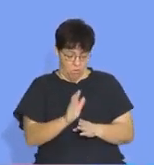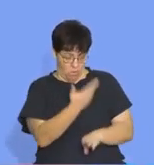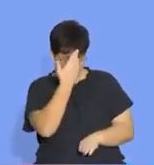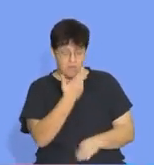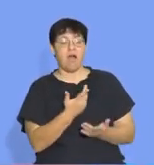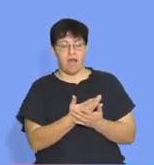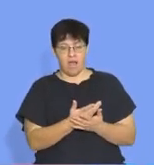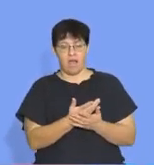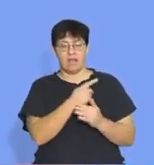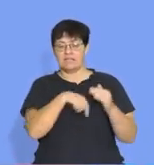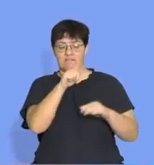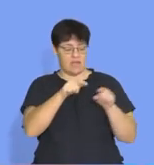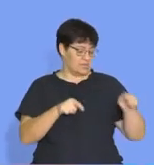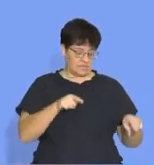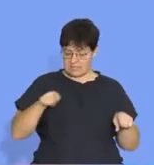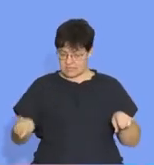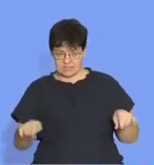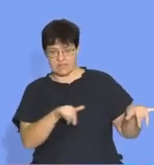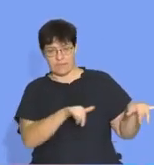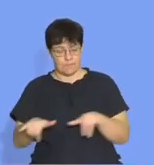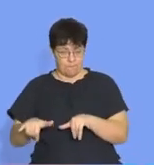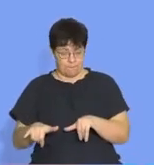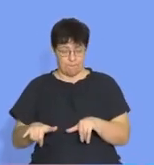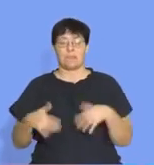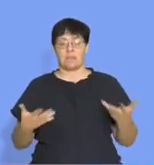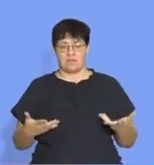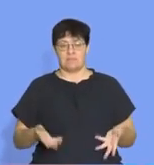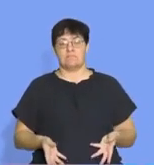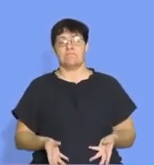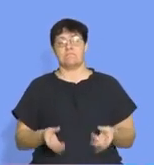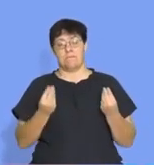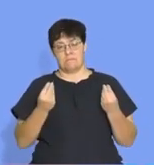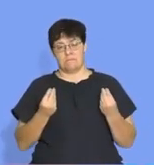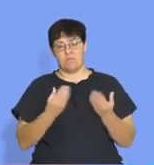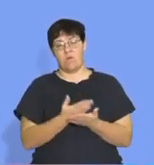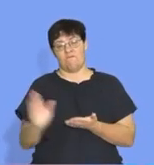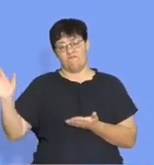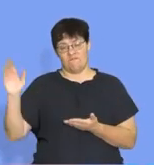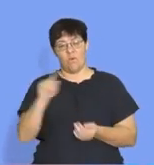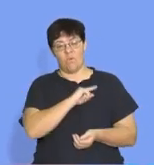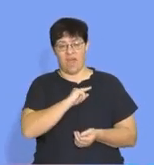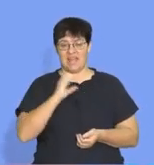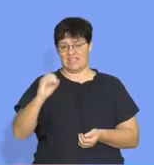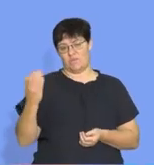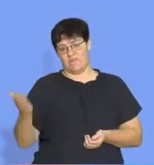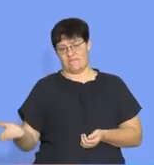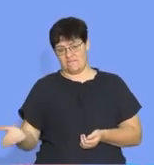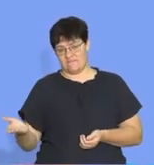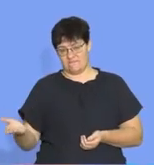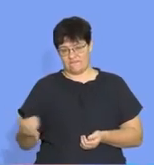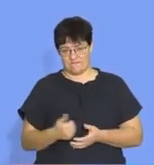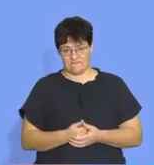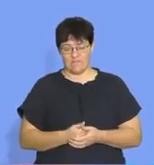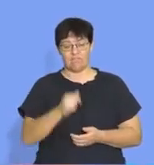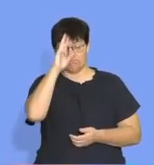just divide both sides by the common factor and it will then go away because of the zero on the right-hand side. So please